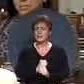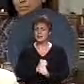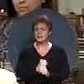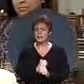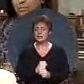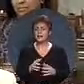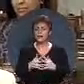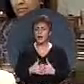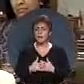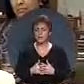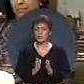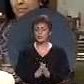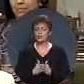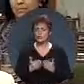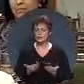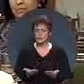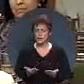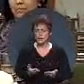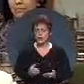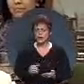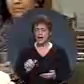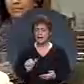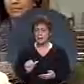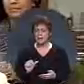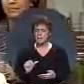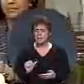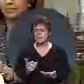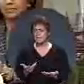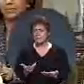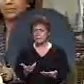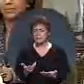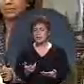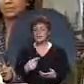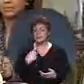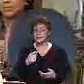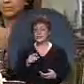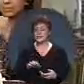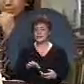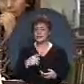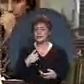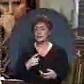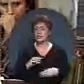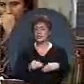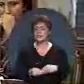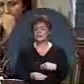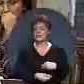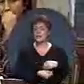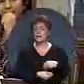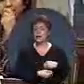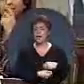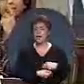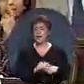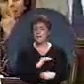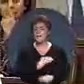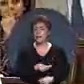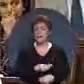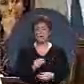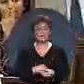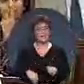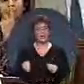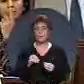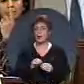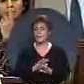published by the American Journal of Epidemiology and that found that breast implants do